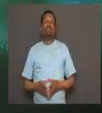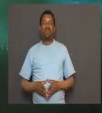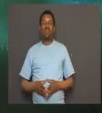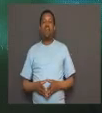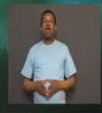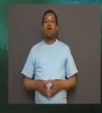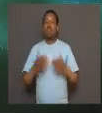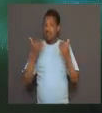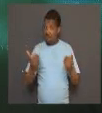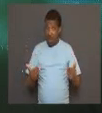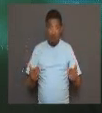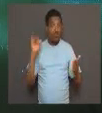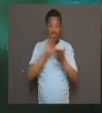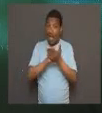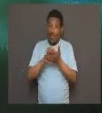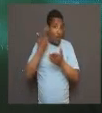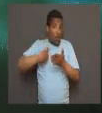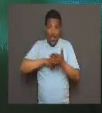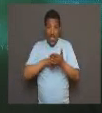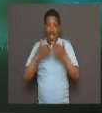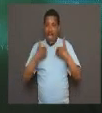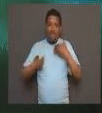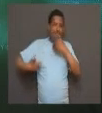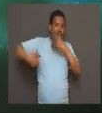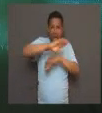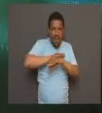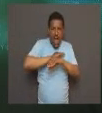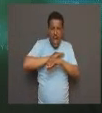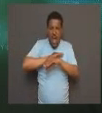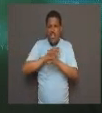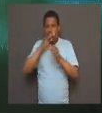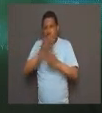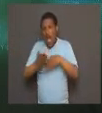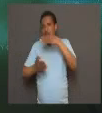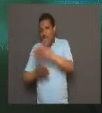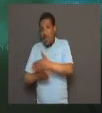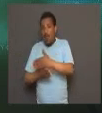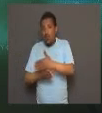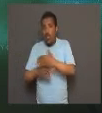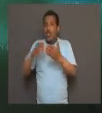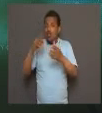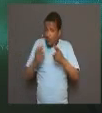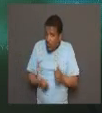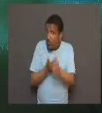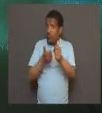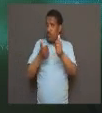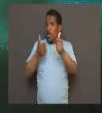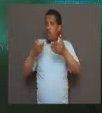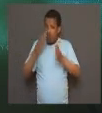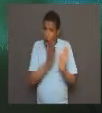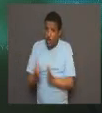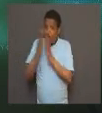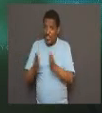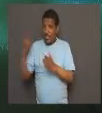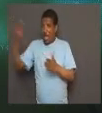Now that we have covered the steps involved in producing a sketch map, it is